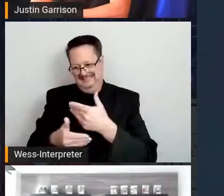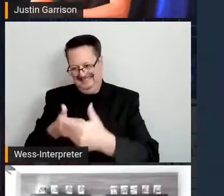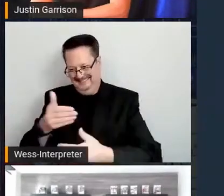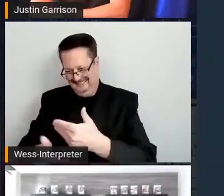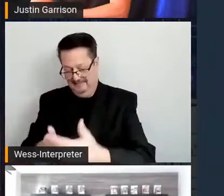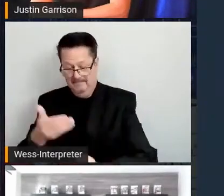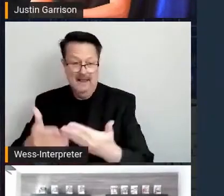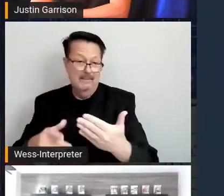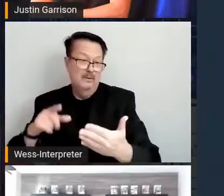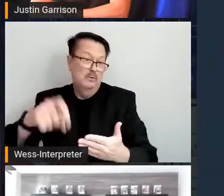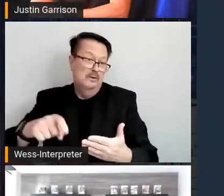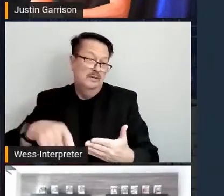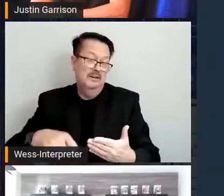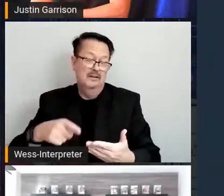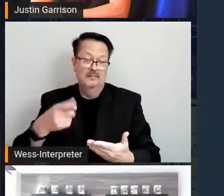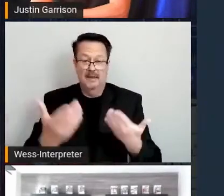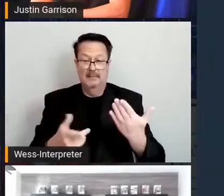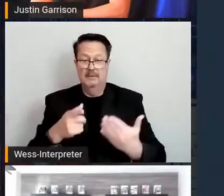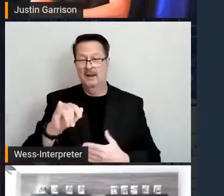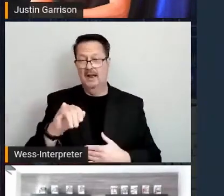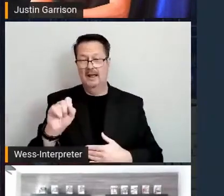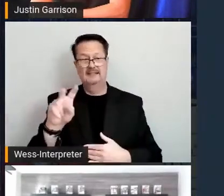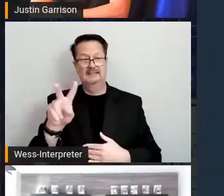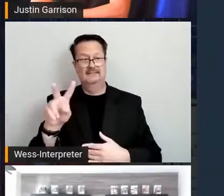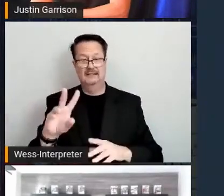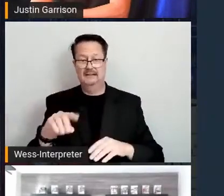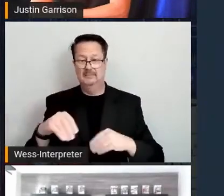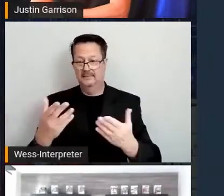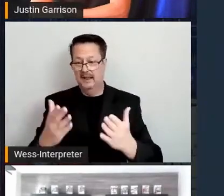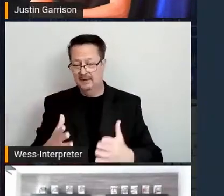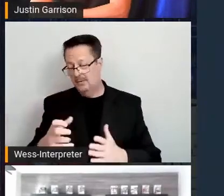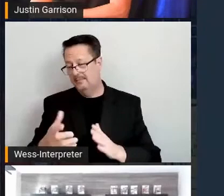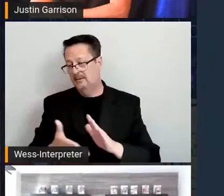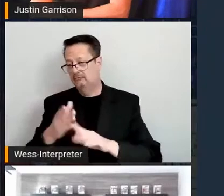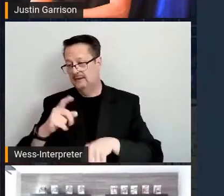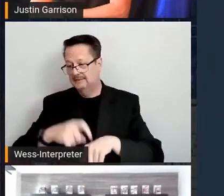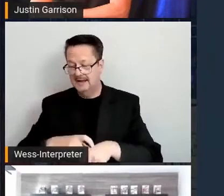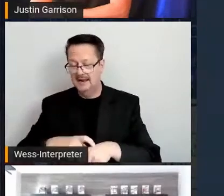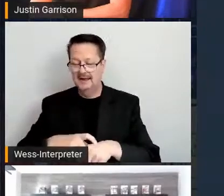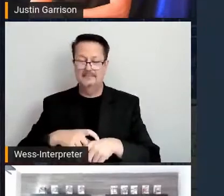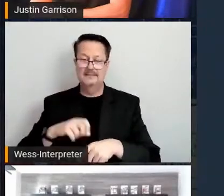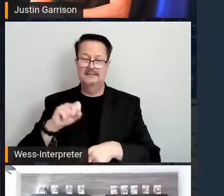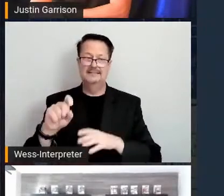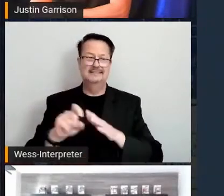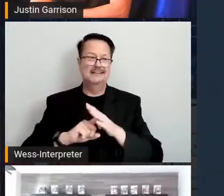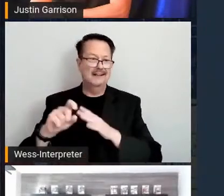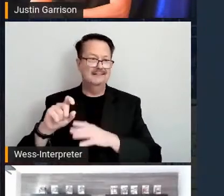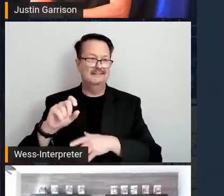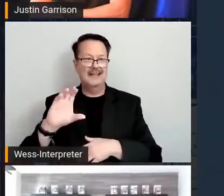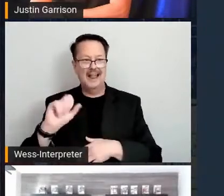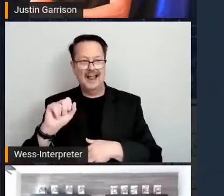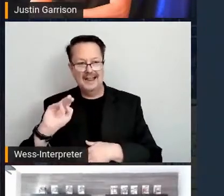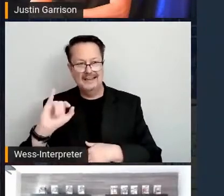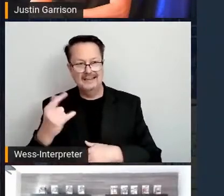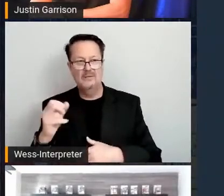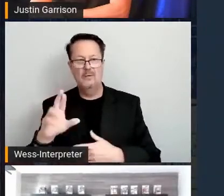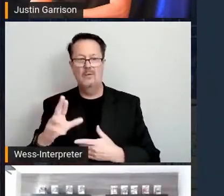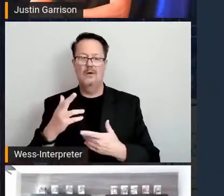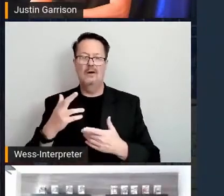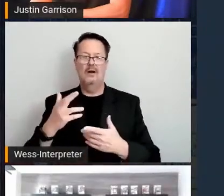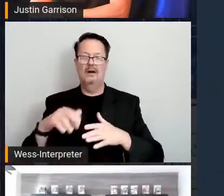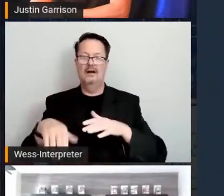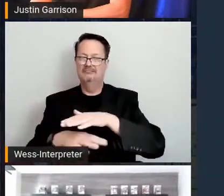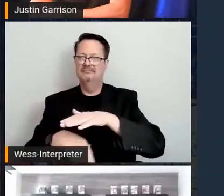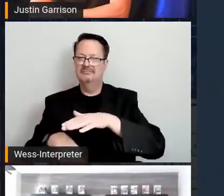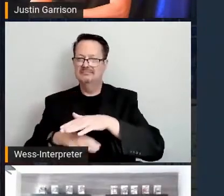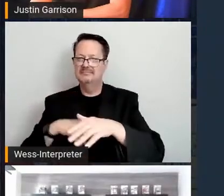maybe you're an ISV provider and you want to do runtime scanning or file access scanning on that underlying host, and you need to get that. If you can't